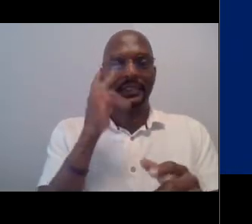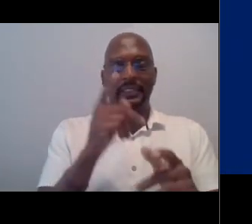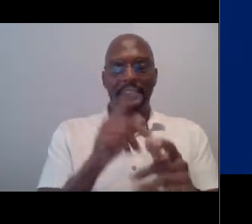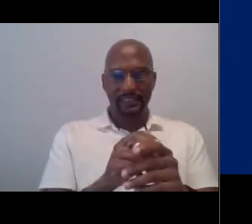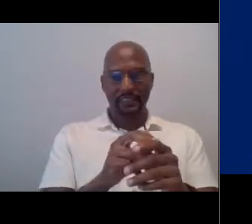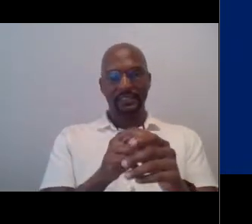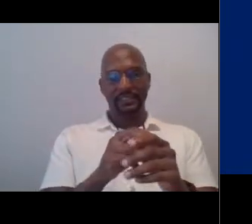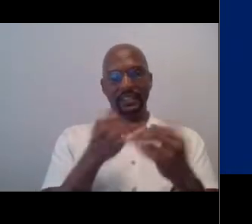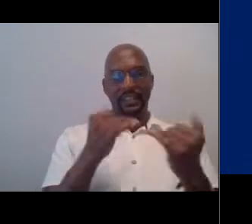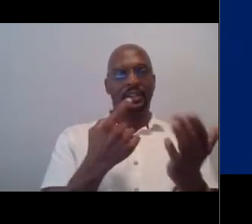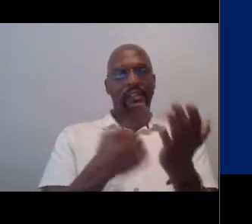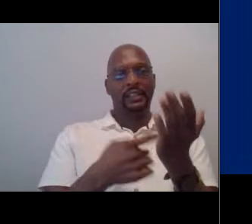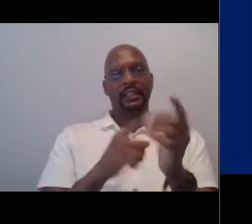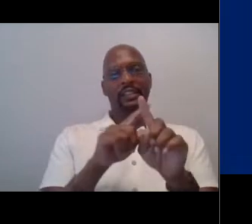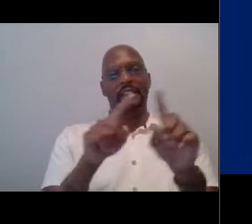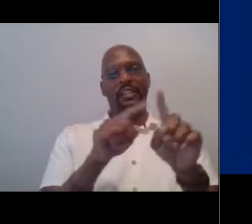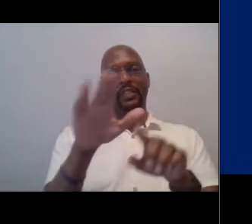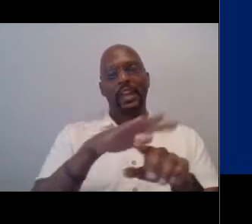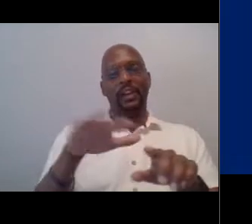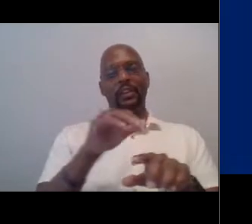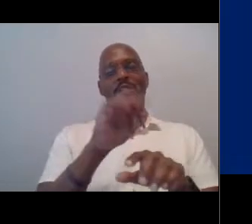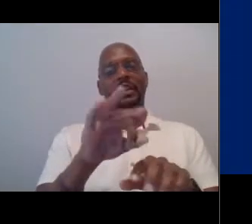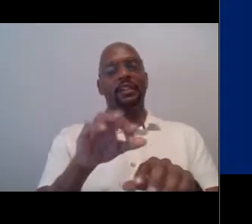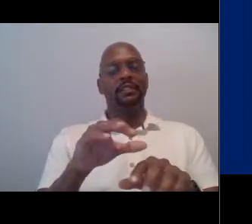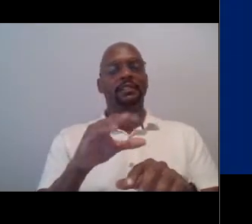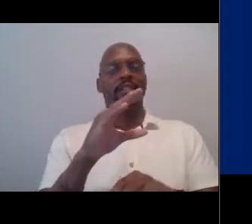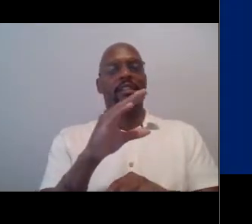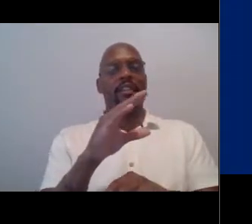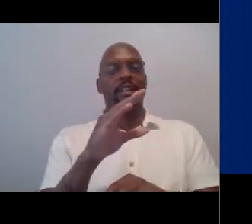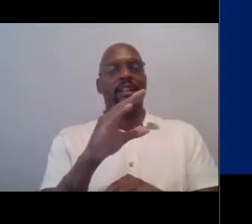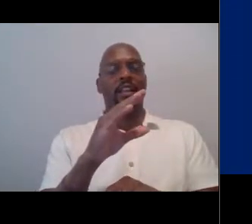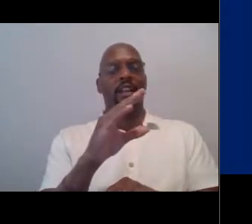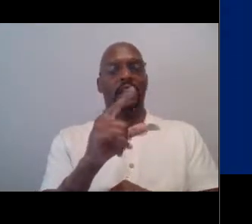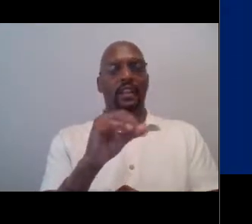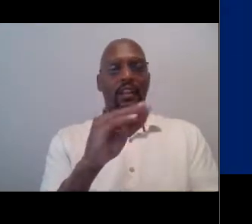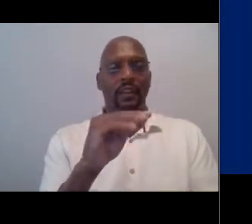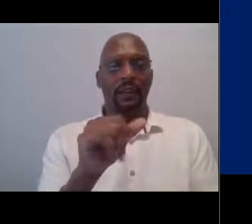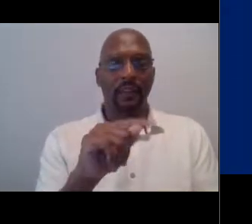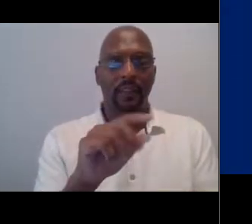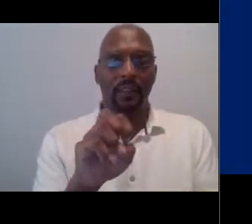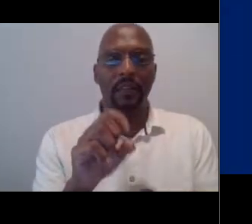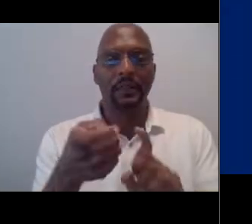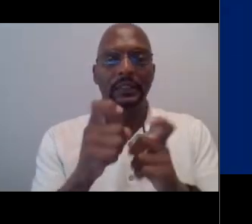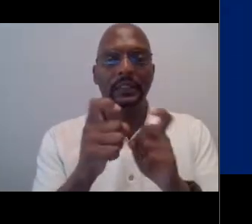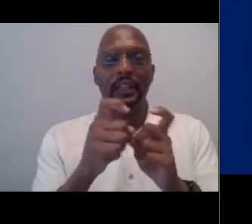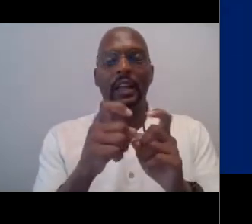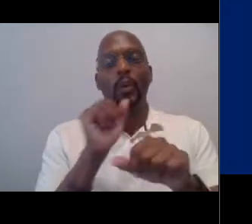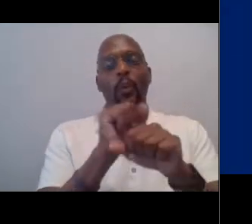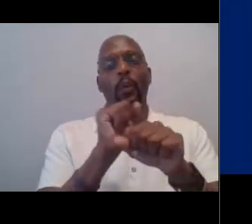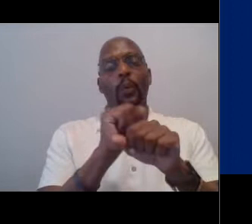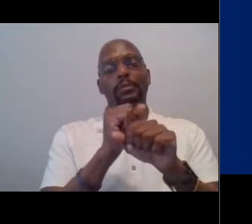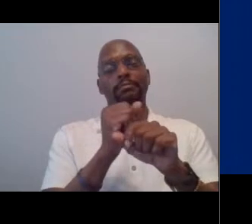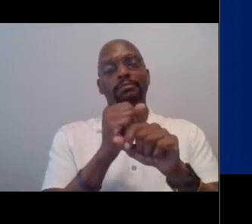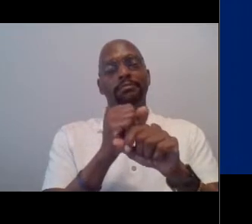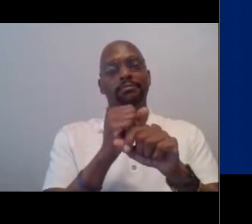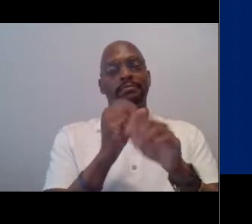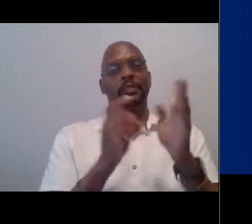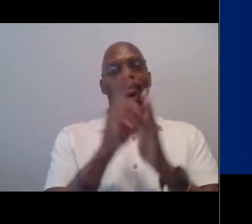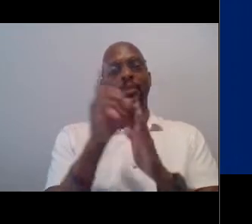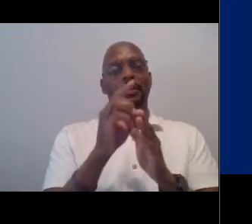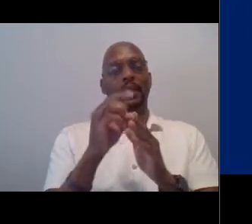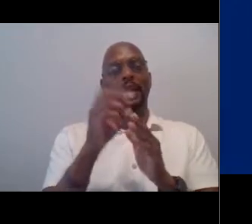in areas of climate change, clean transportation, training and workforce development, and remediation and